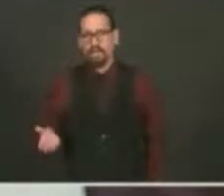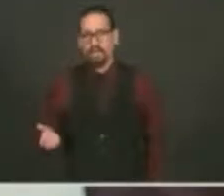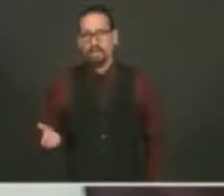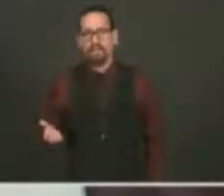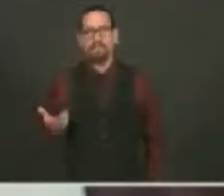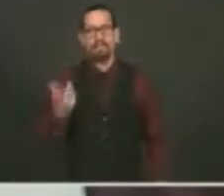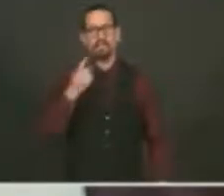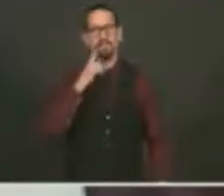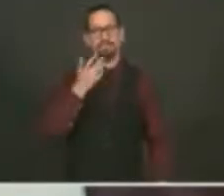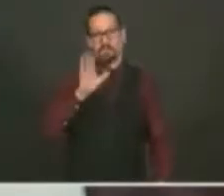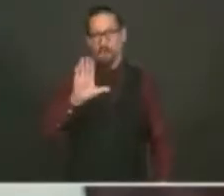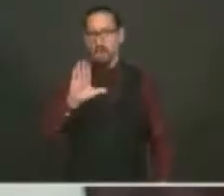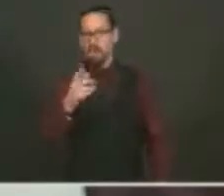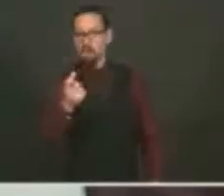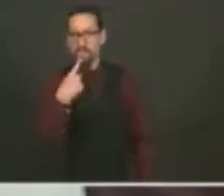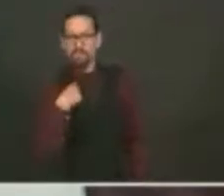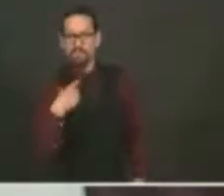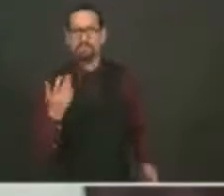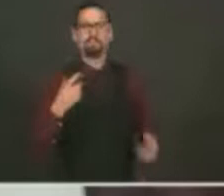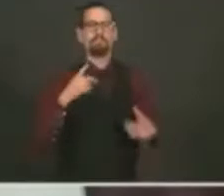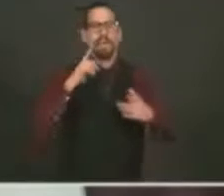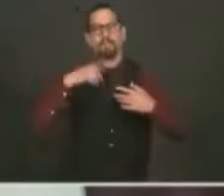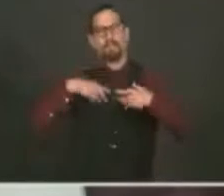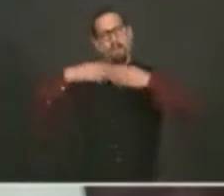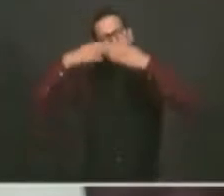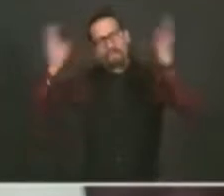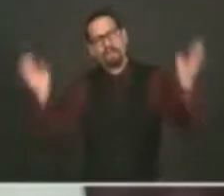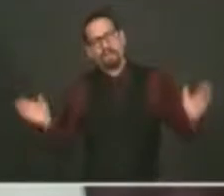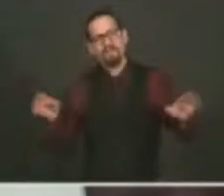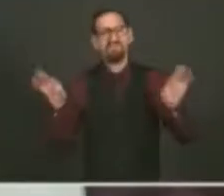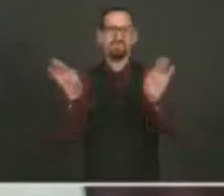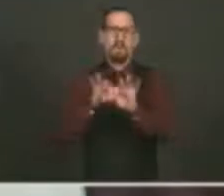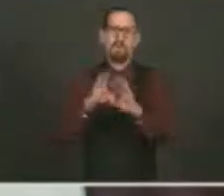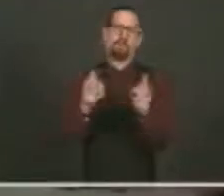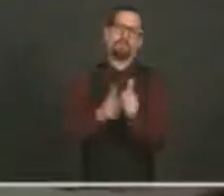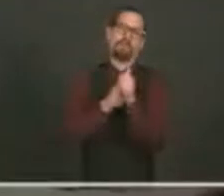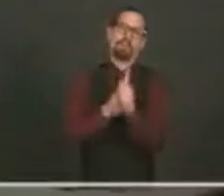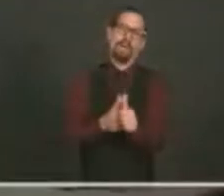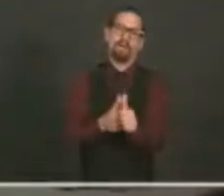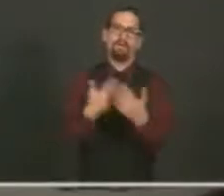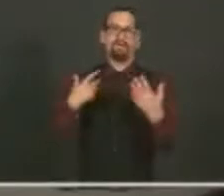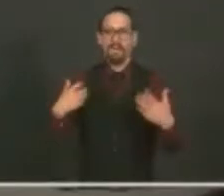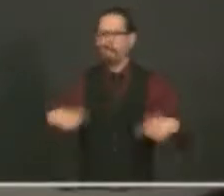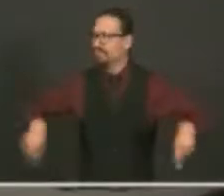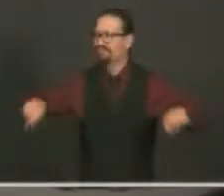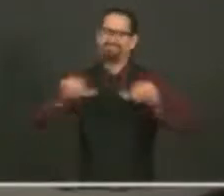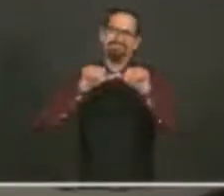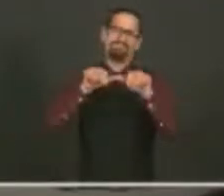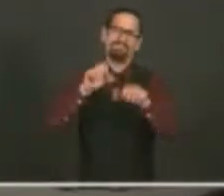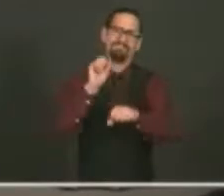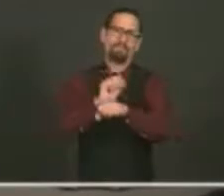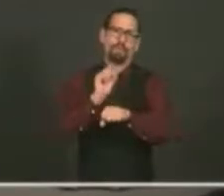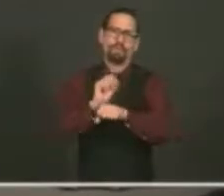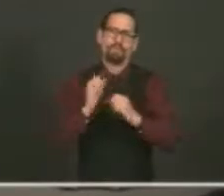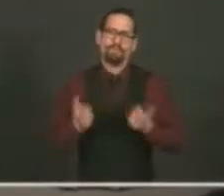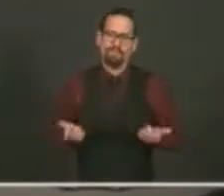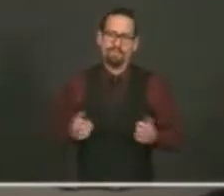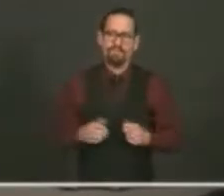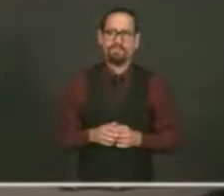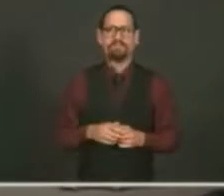a change, do the right thing, flatten the curve so we can keep going to work. Are we still seeing the same trends with respect to congregate care